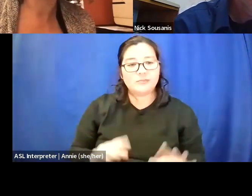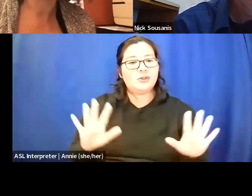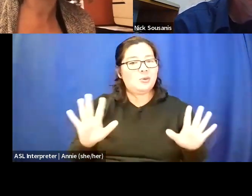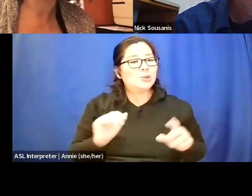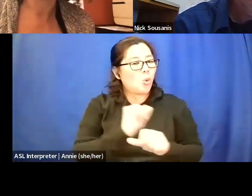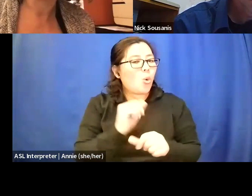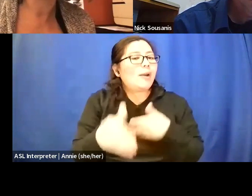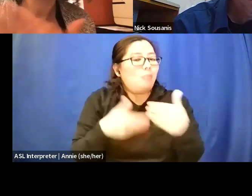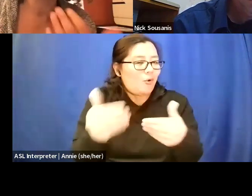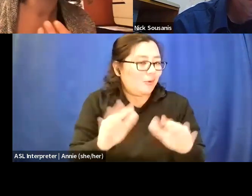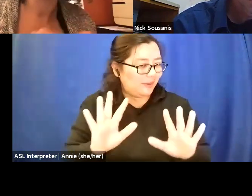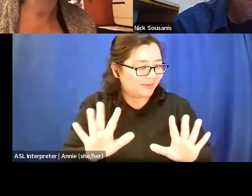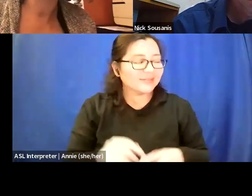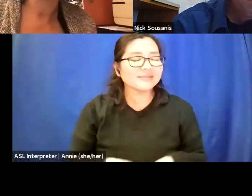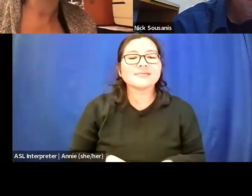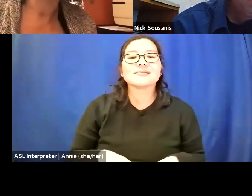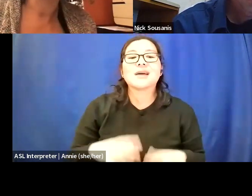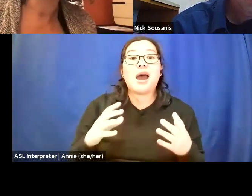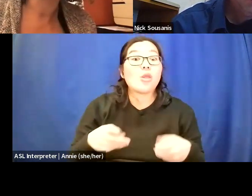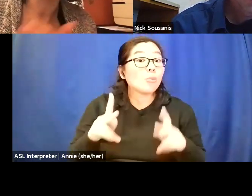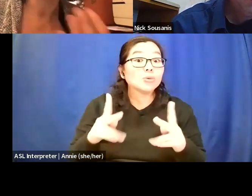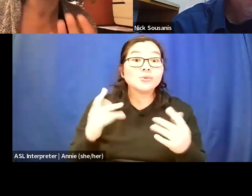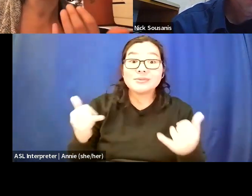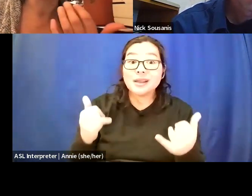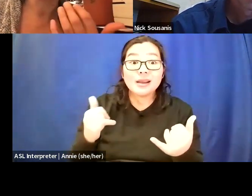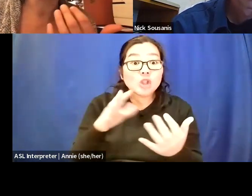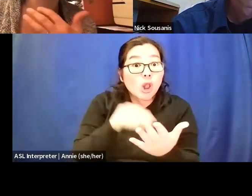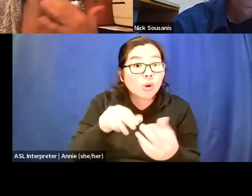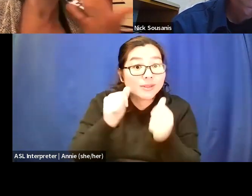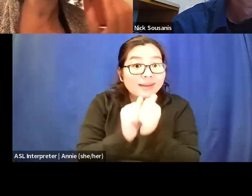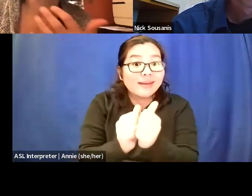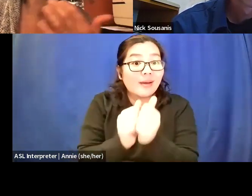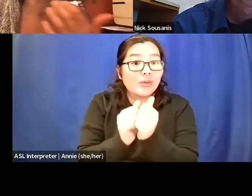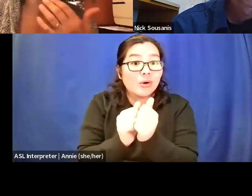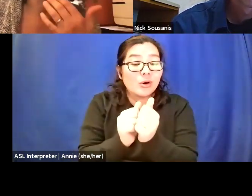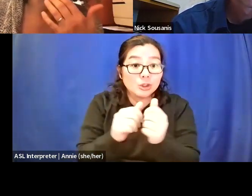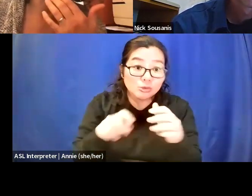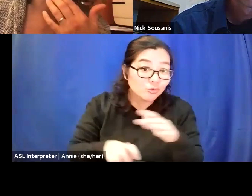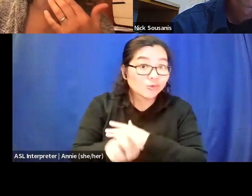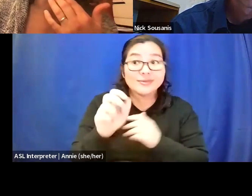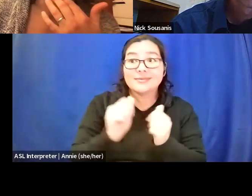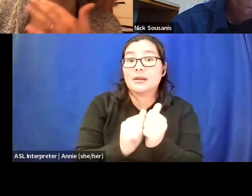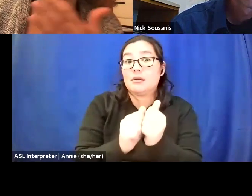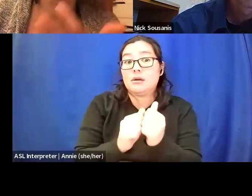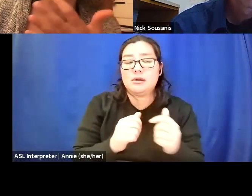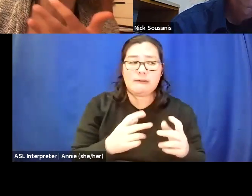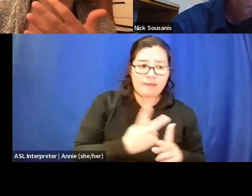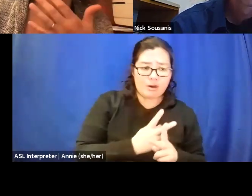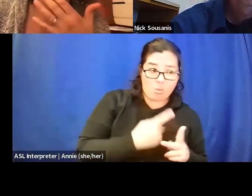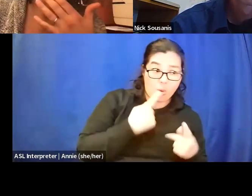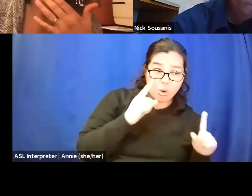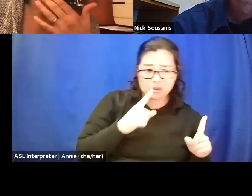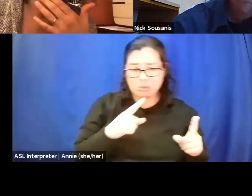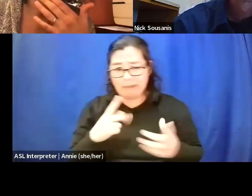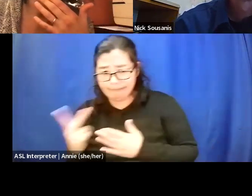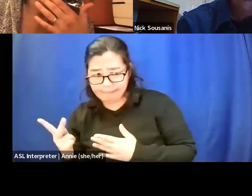today, and the opportunity today is to learn together as we kind of see what's working and what isn't. So we're really grateful